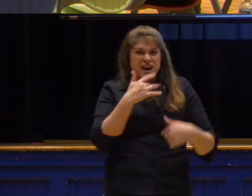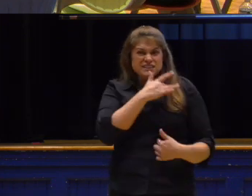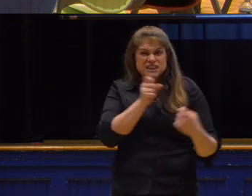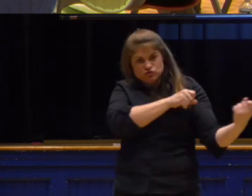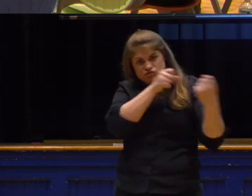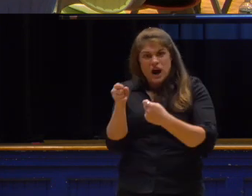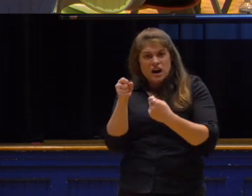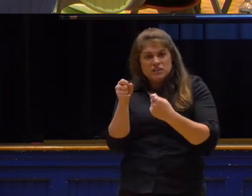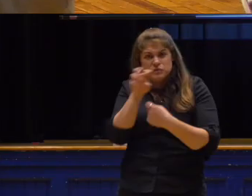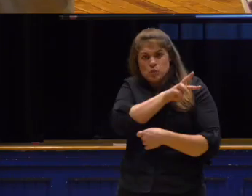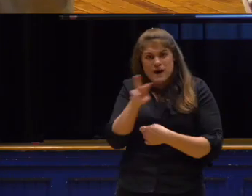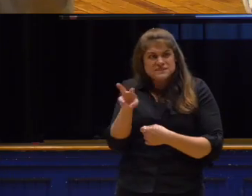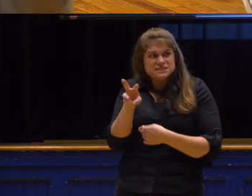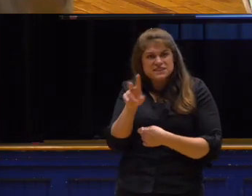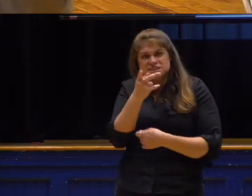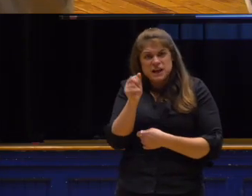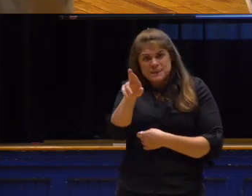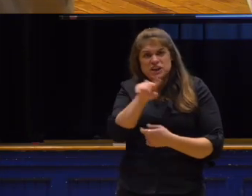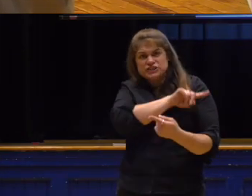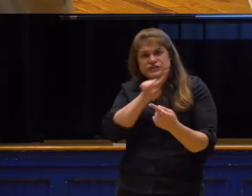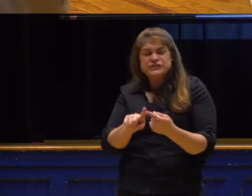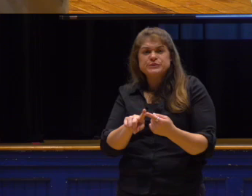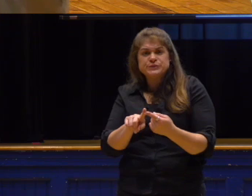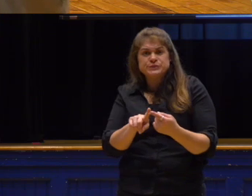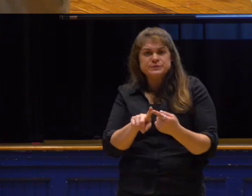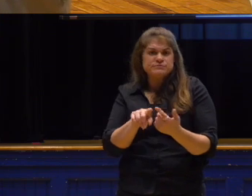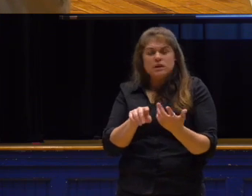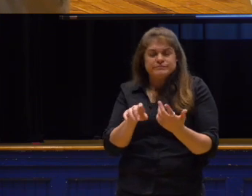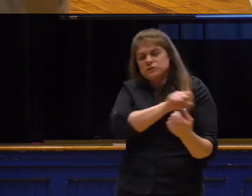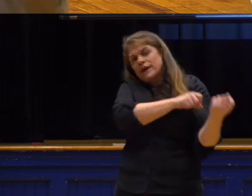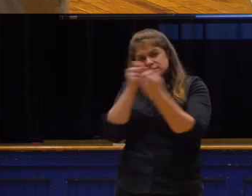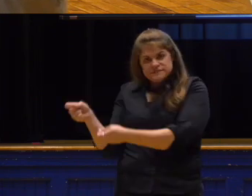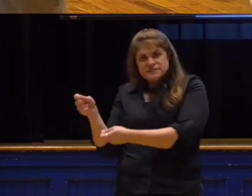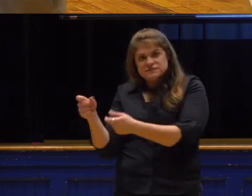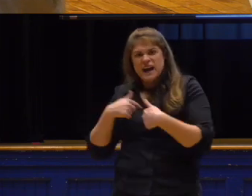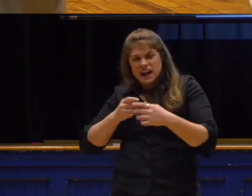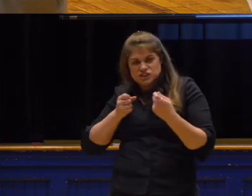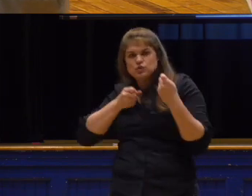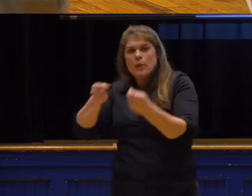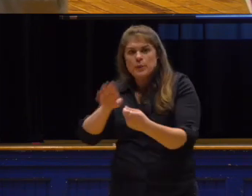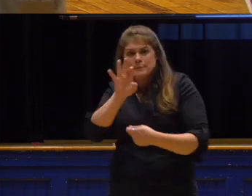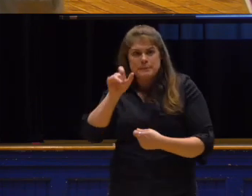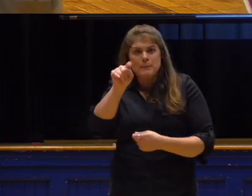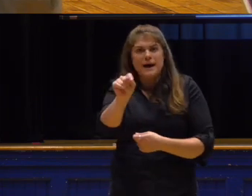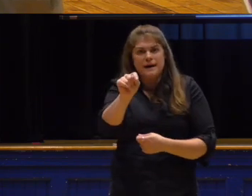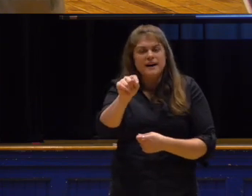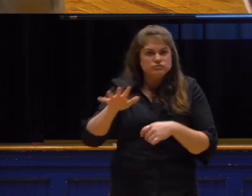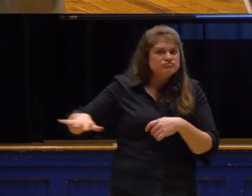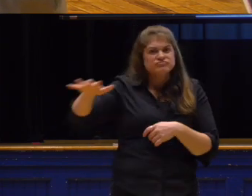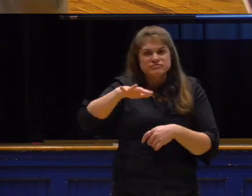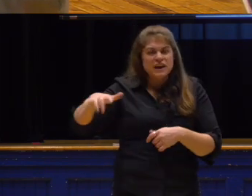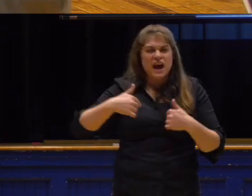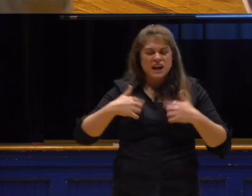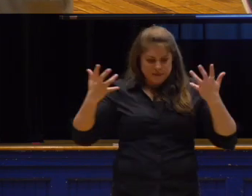down from the west Sumner to the east, and I do need to go down Belmont to get to the